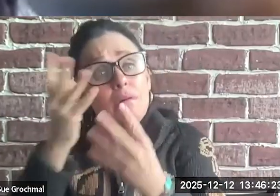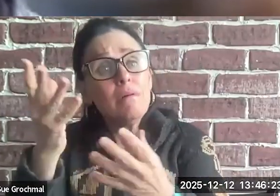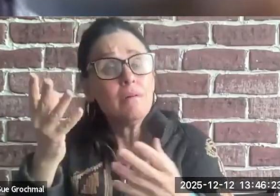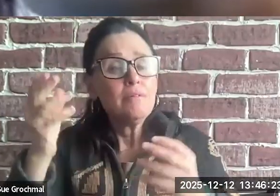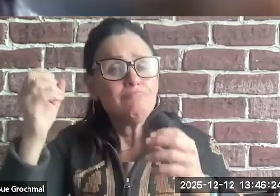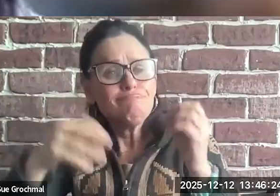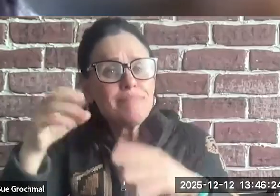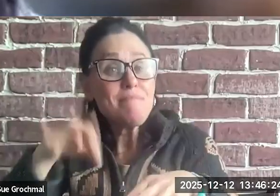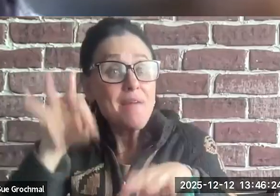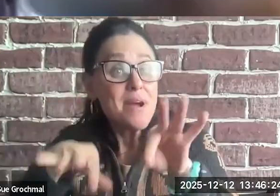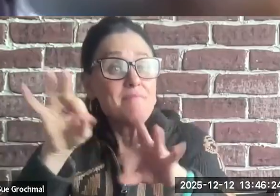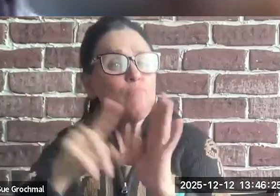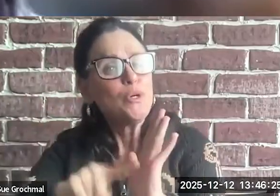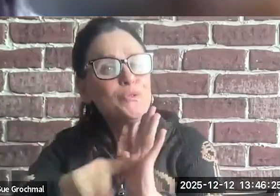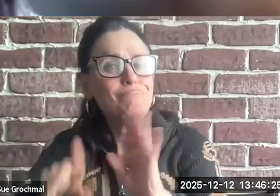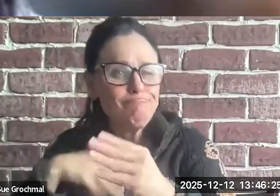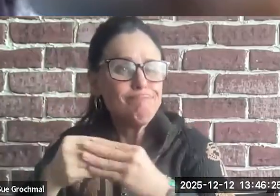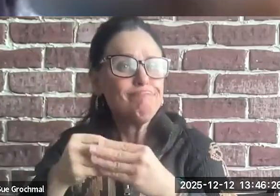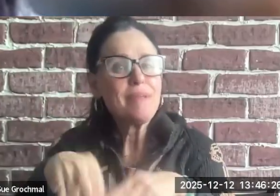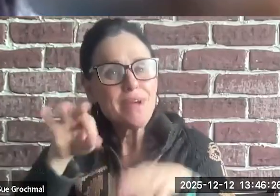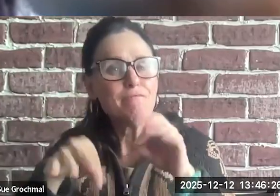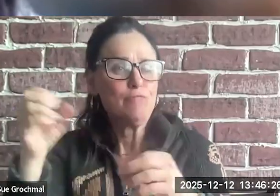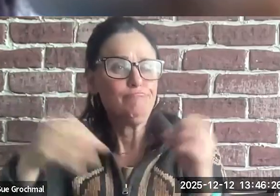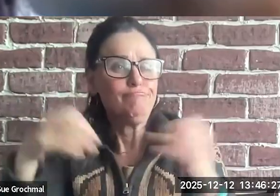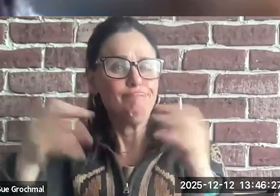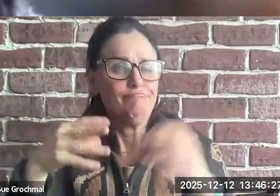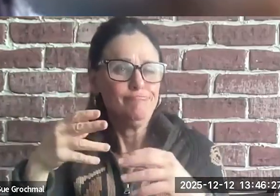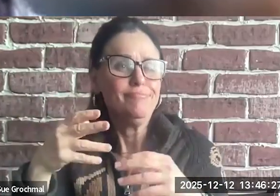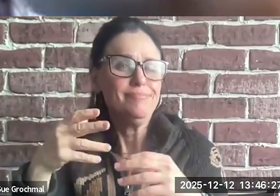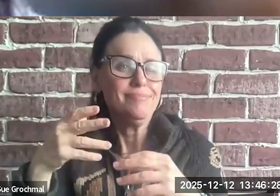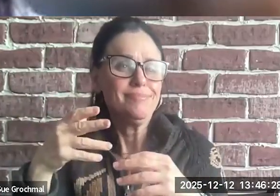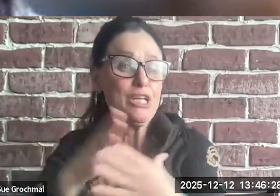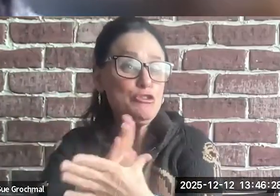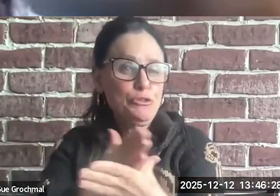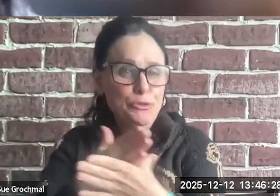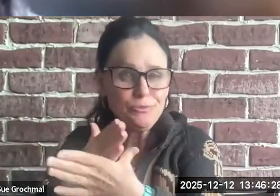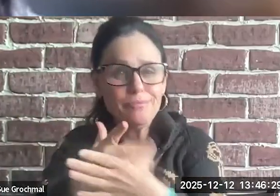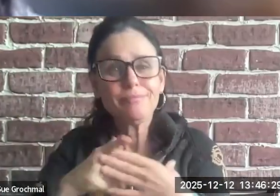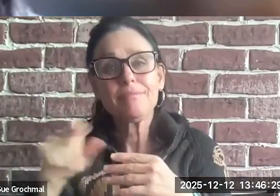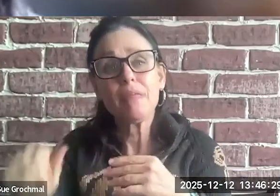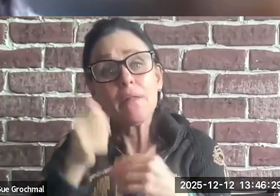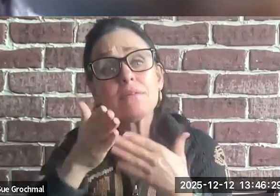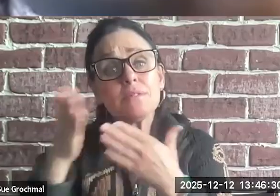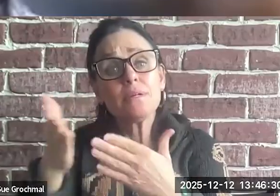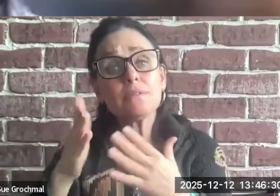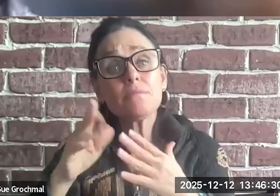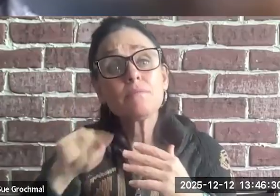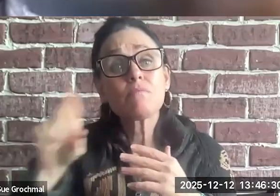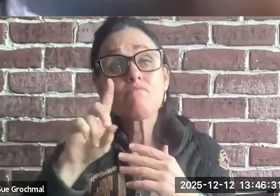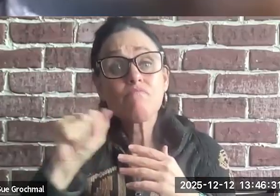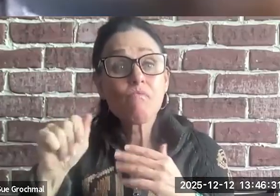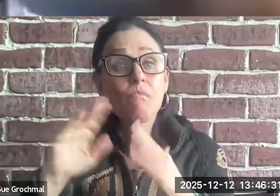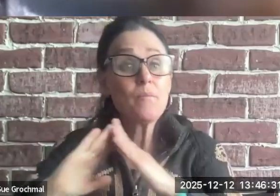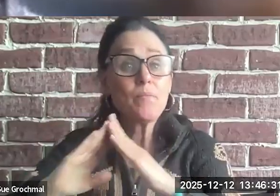study findings, as well as any other suggestions from the community where we might be able to share